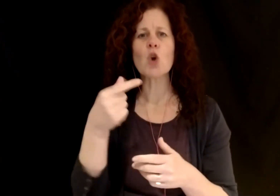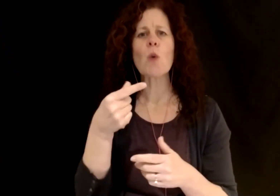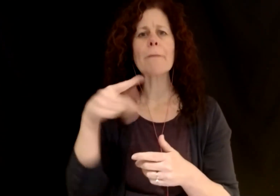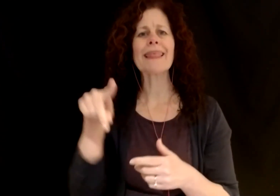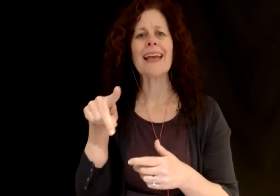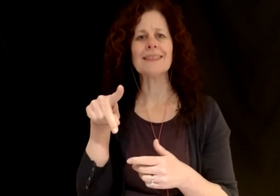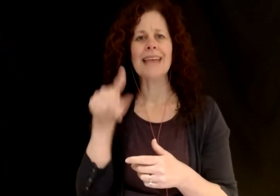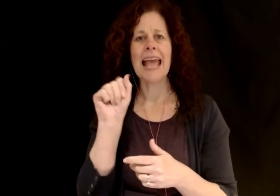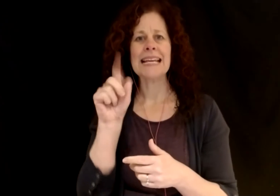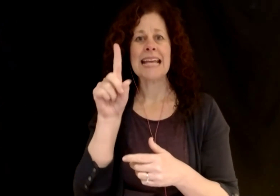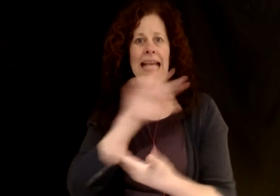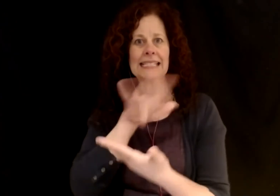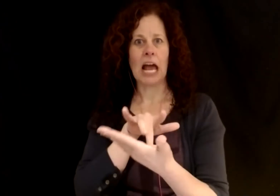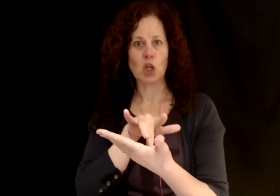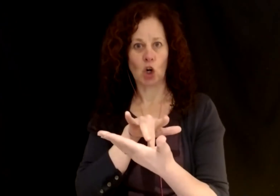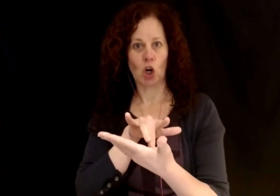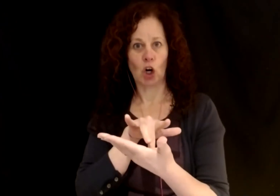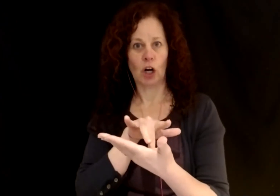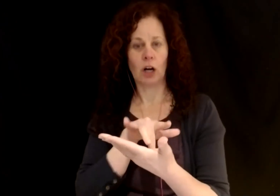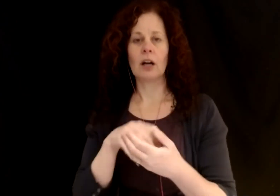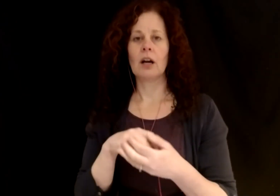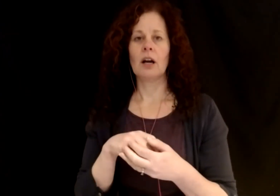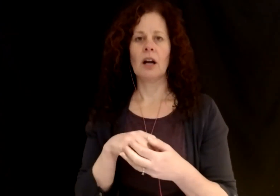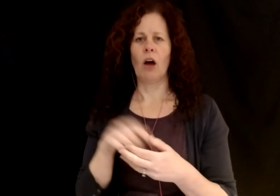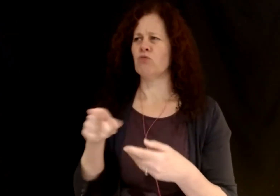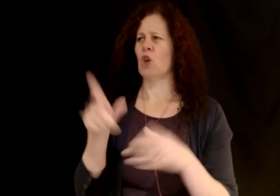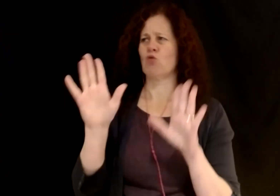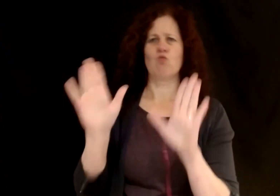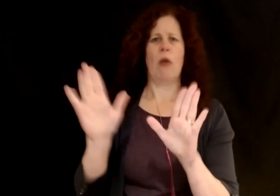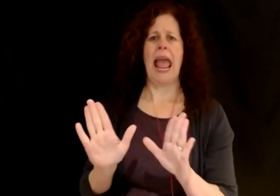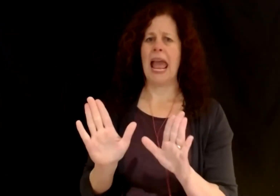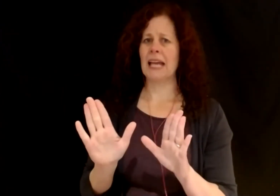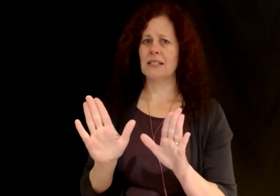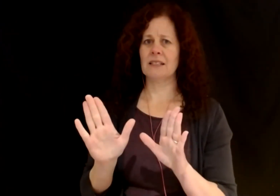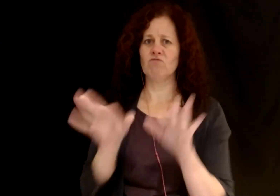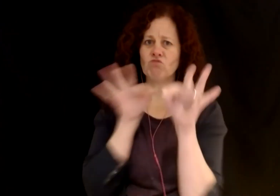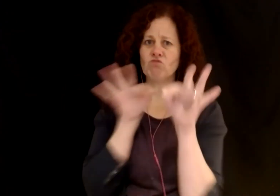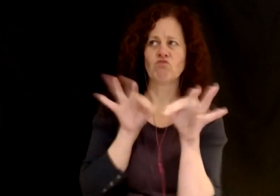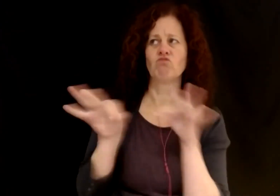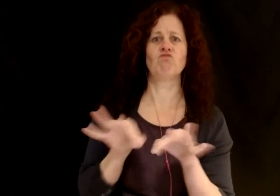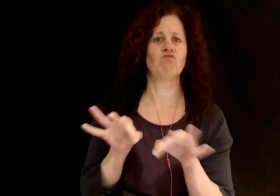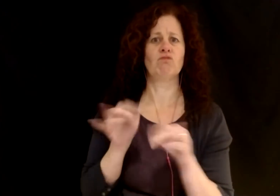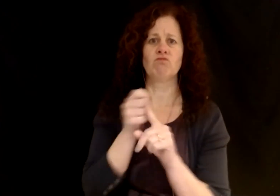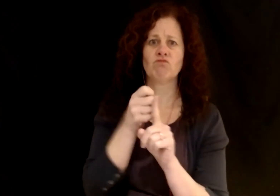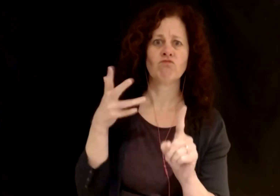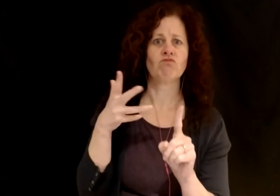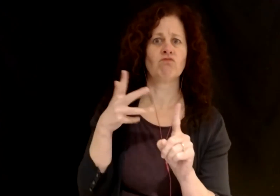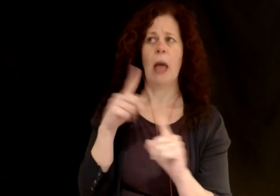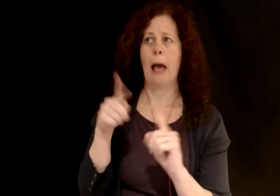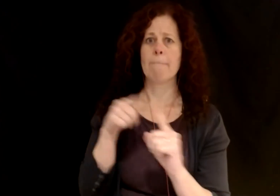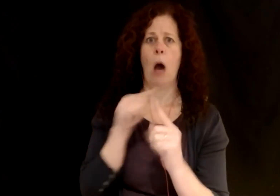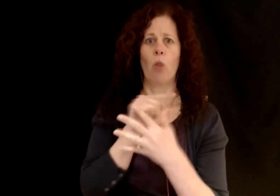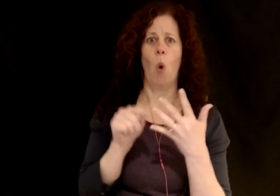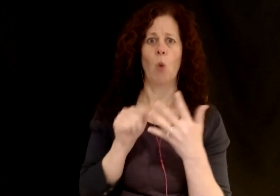Richard, gave us again really great insights on that. The questions that were